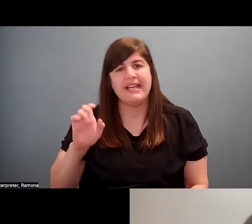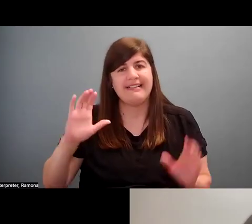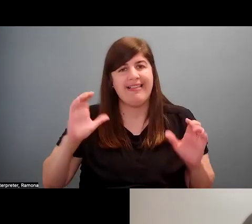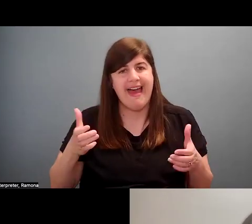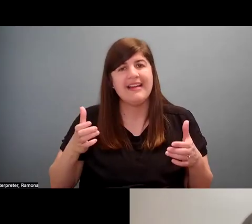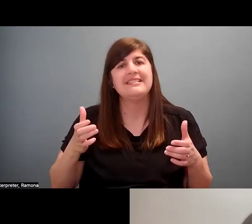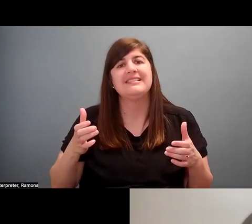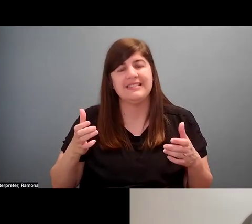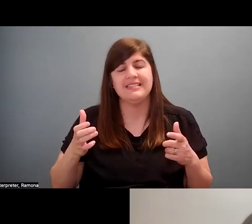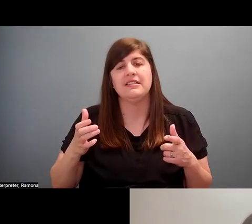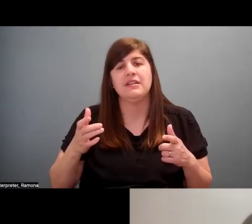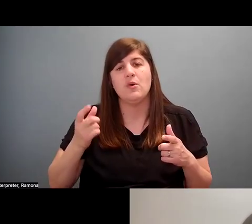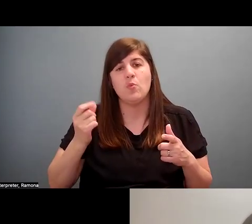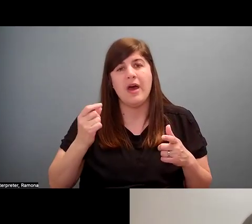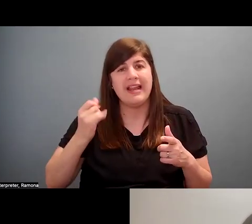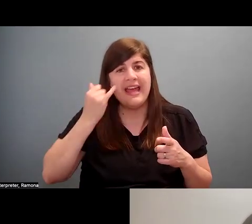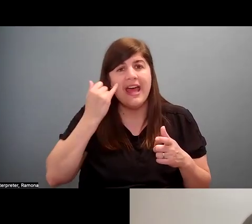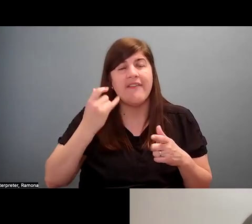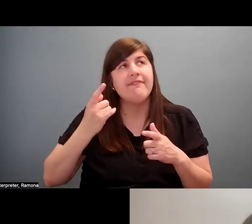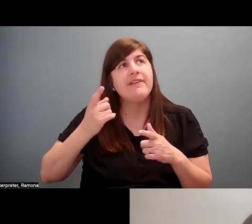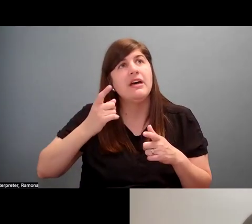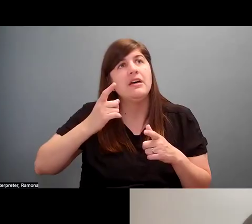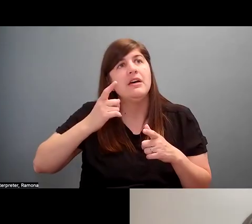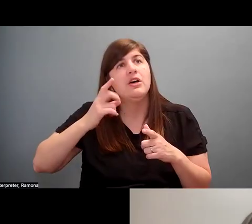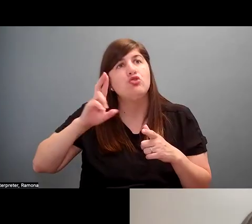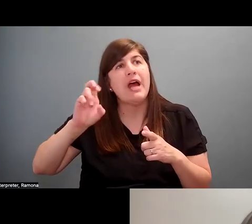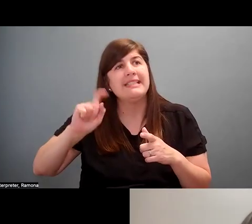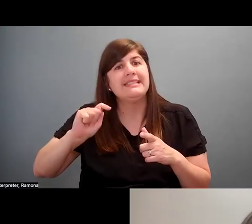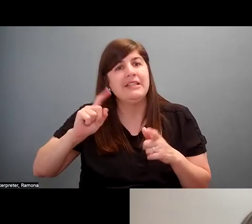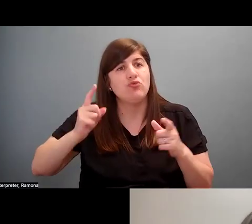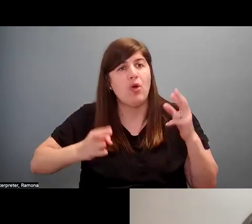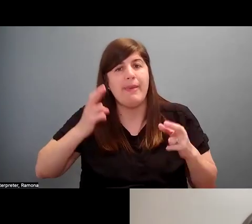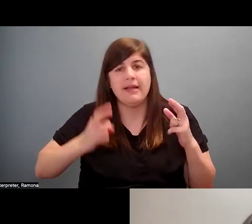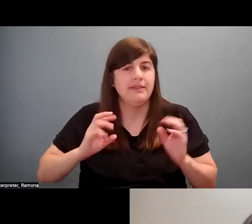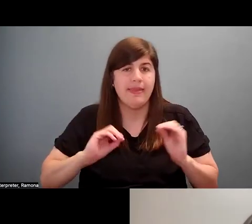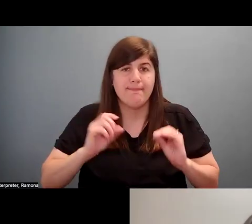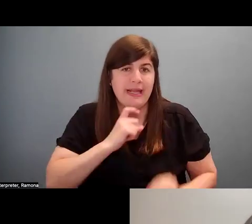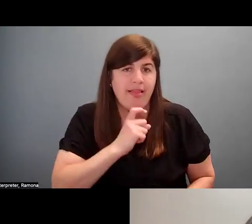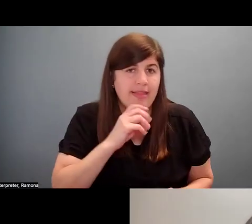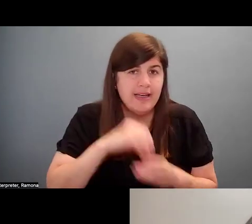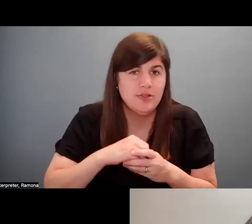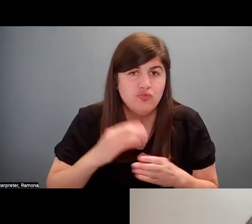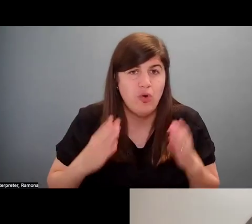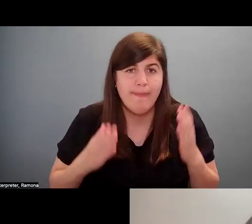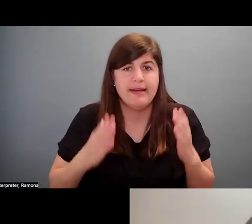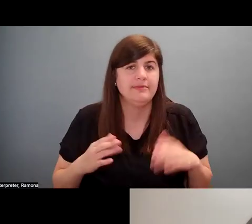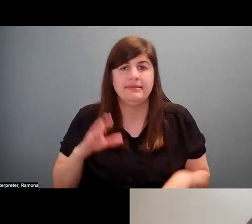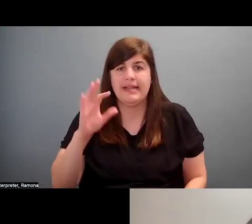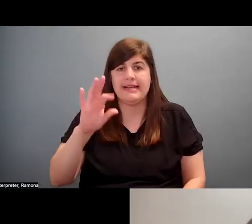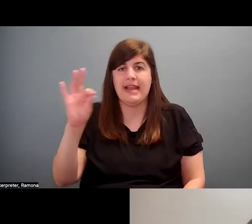the robot shrimp rusts? Is there anything metal in this robot? There's nothing metal in this robot. It's Perfect.